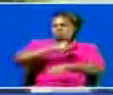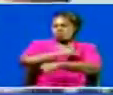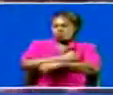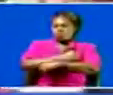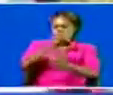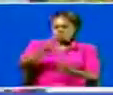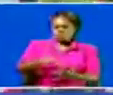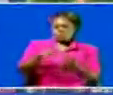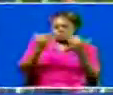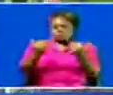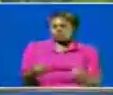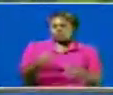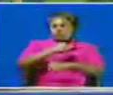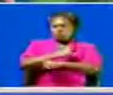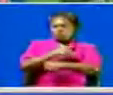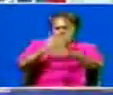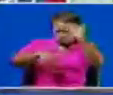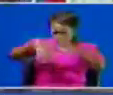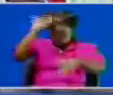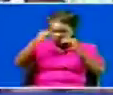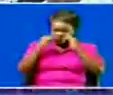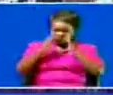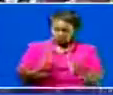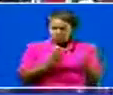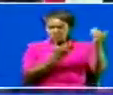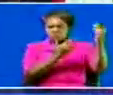needs schools to university. Teachers and learners